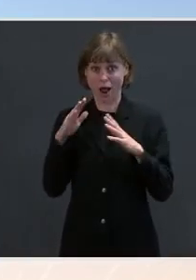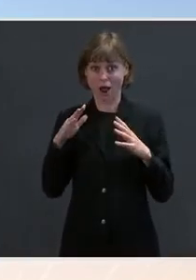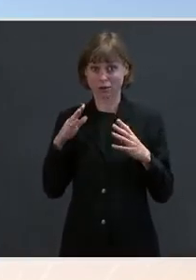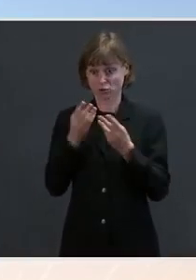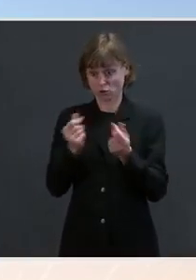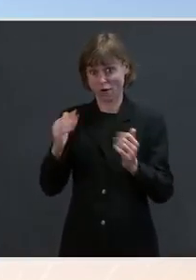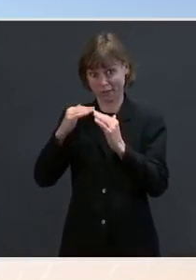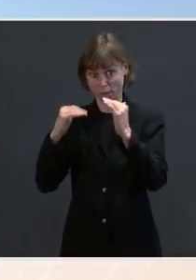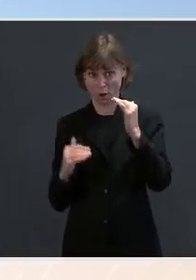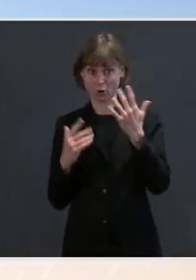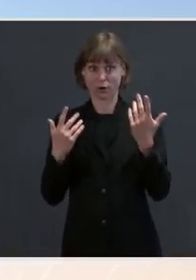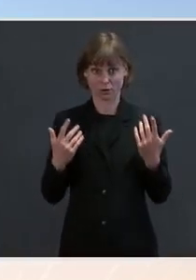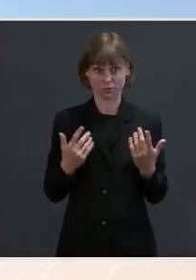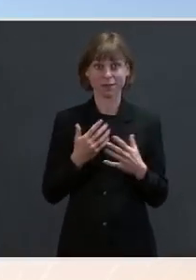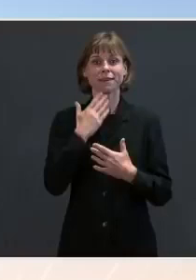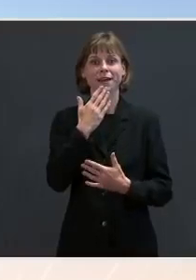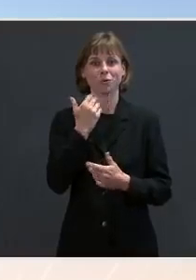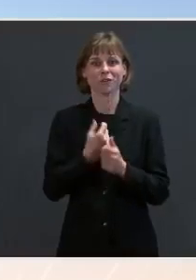everyone.